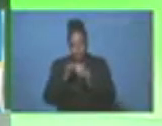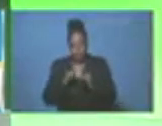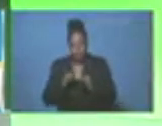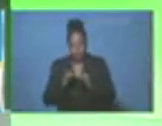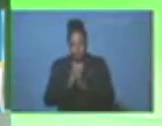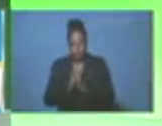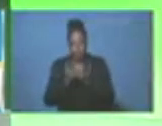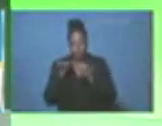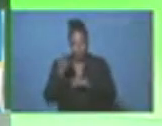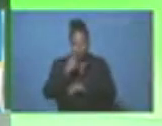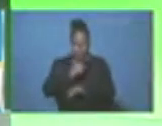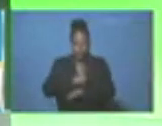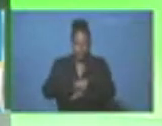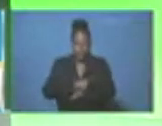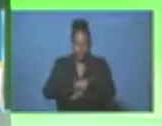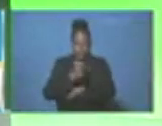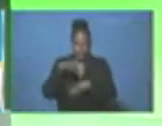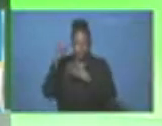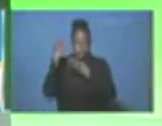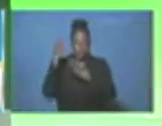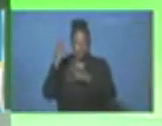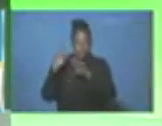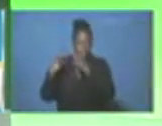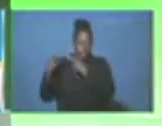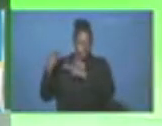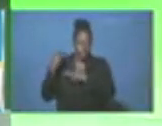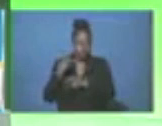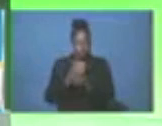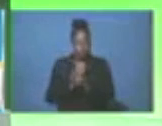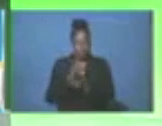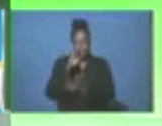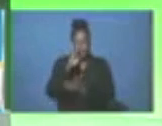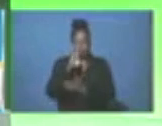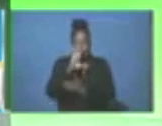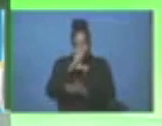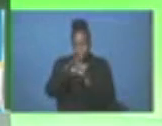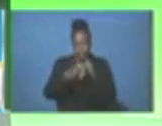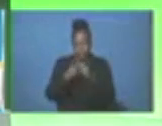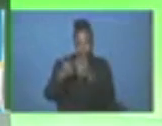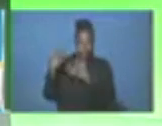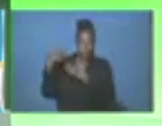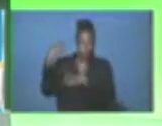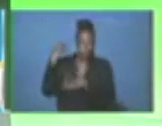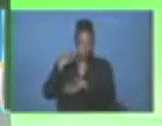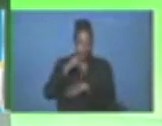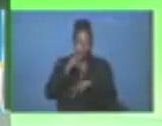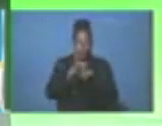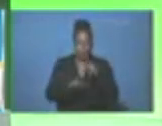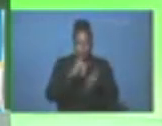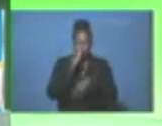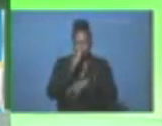Well, today marks a momentous day in Bahamian history. It was 65 years ago when hundreds of public and private sector